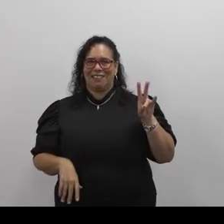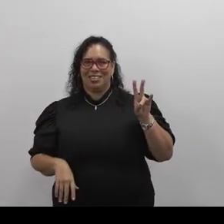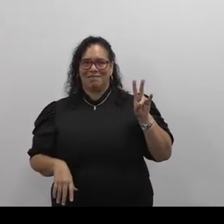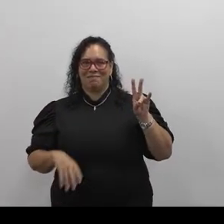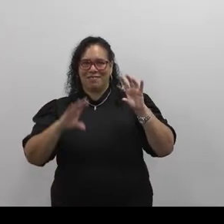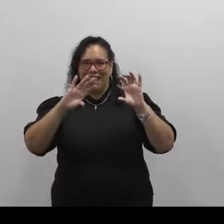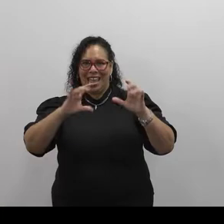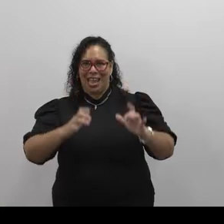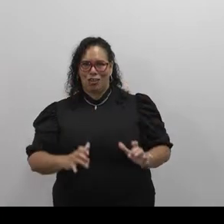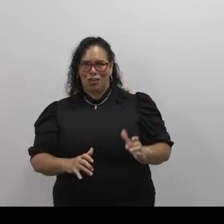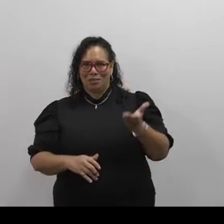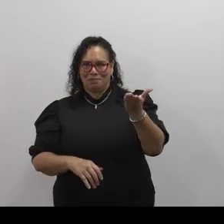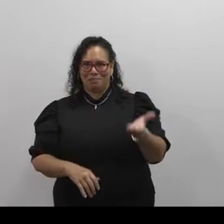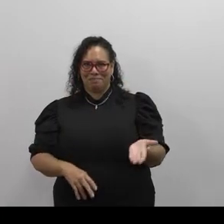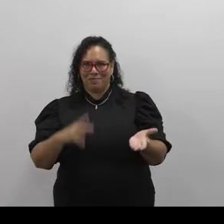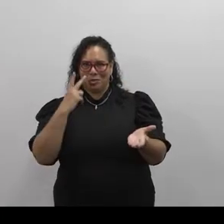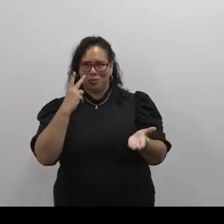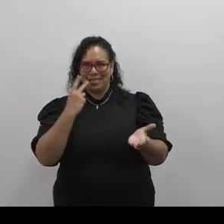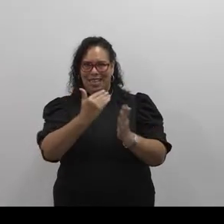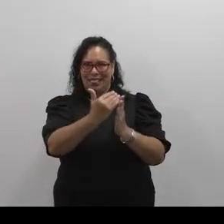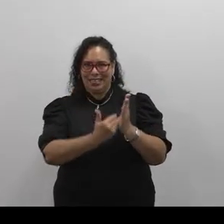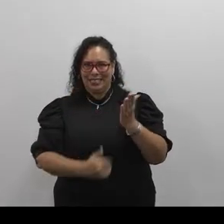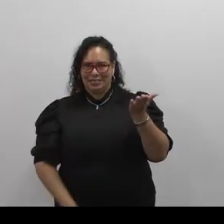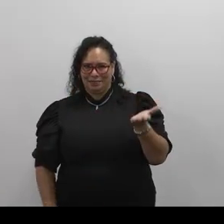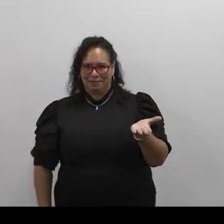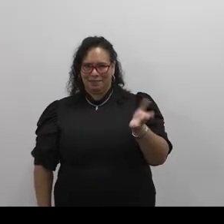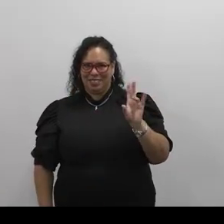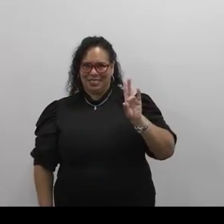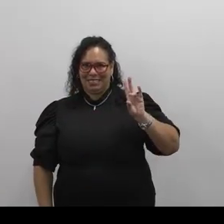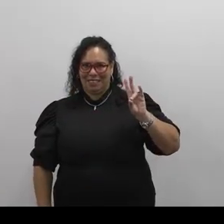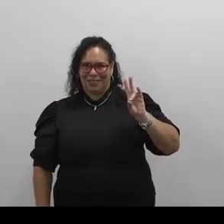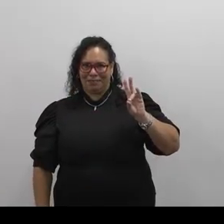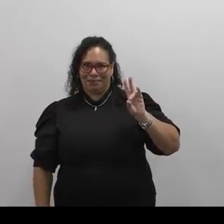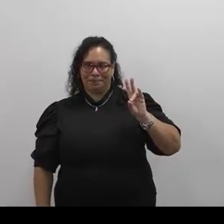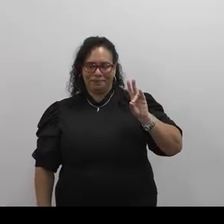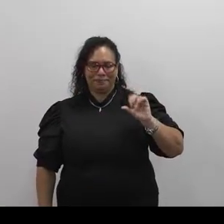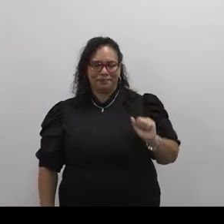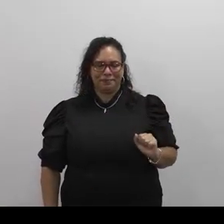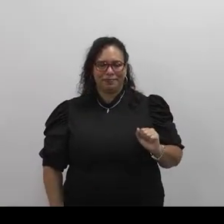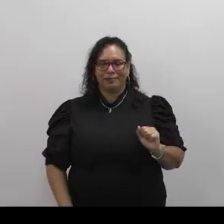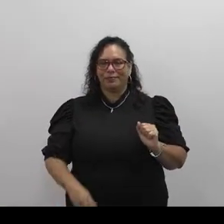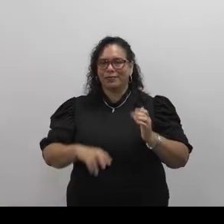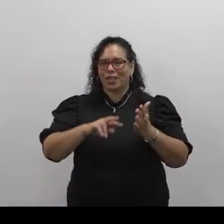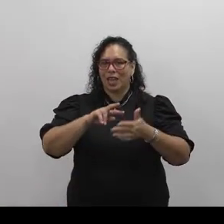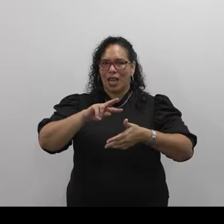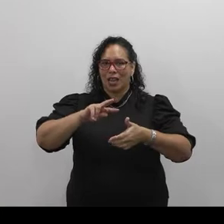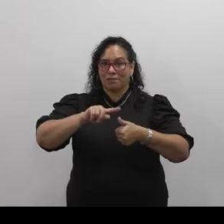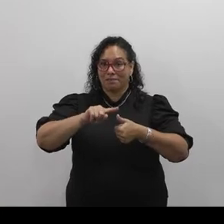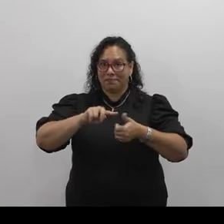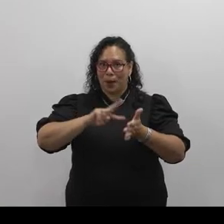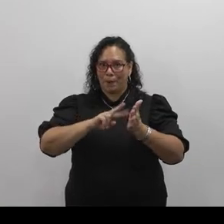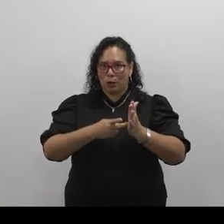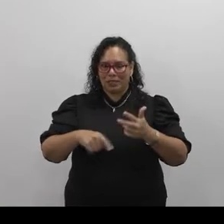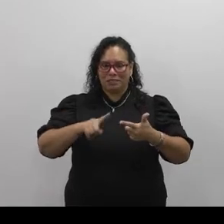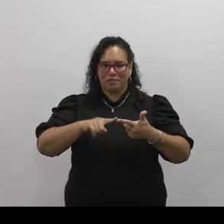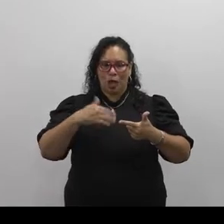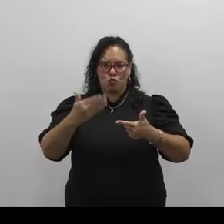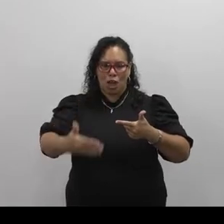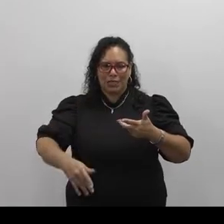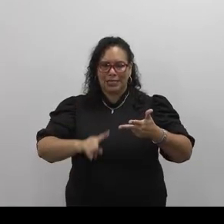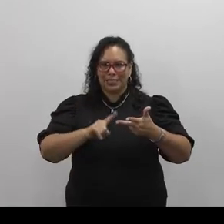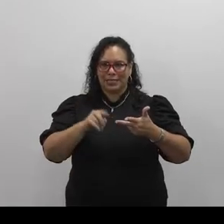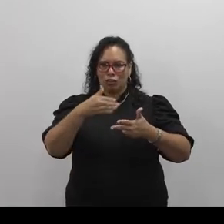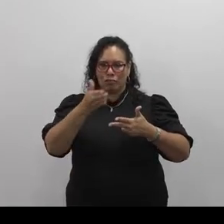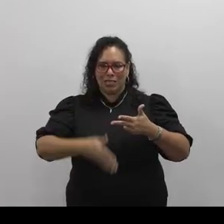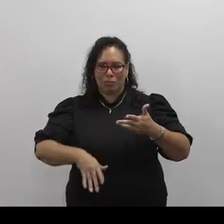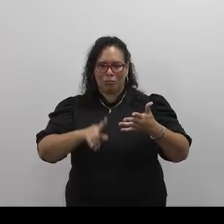it's the seven categories you see listed before you and via this slide. So we have our purpose, our process, our results, our recommendations,